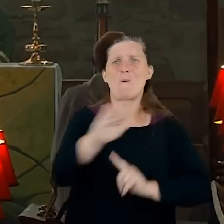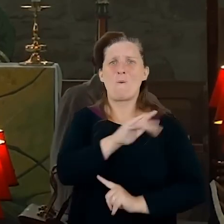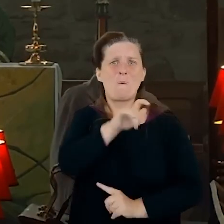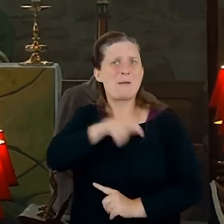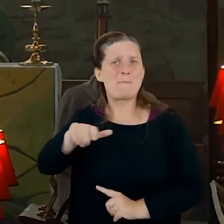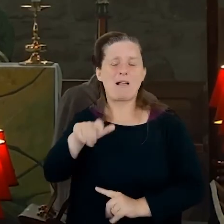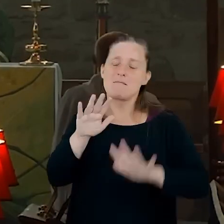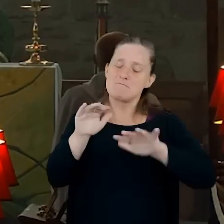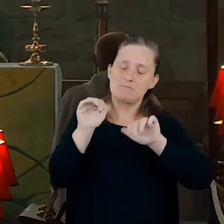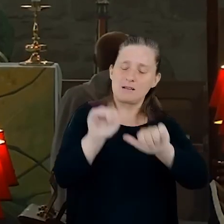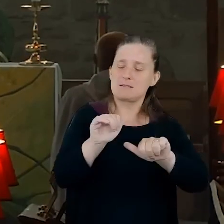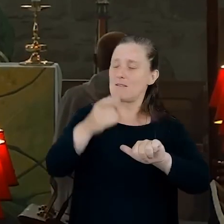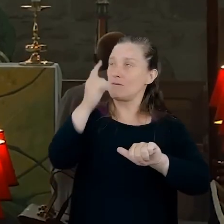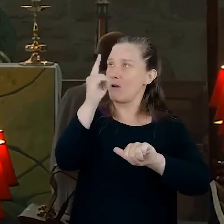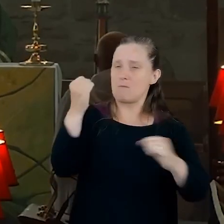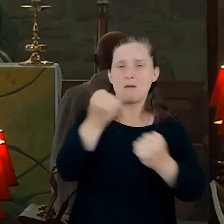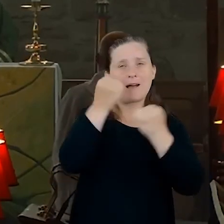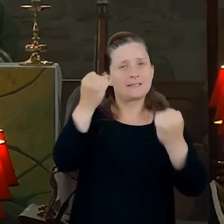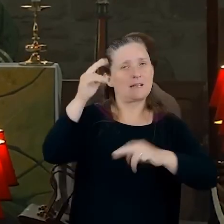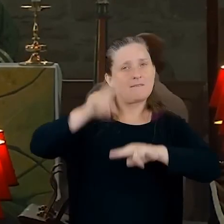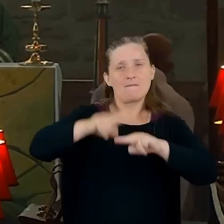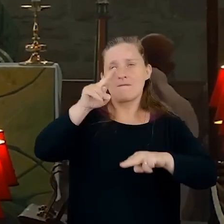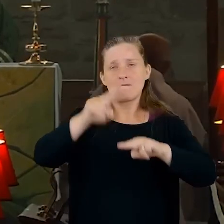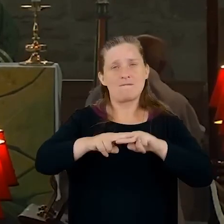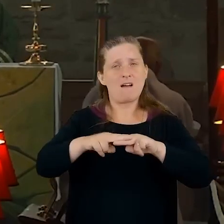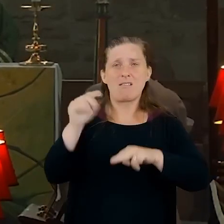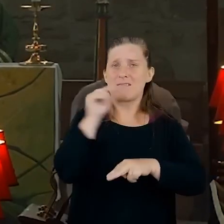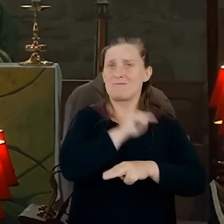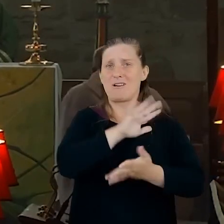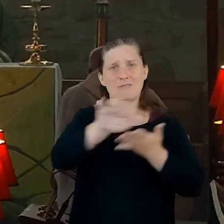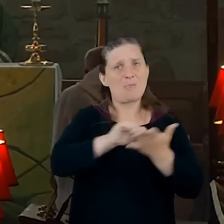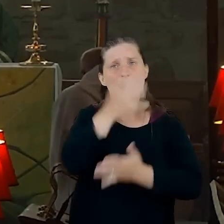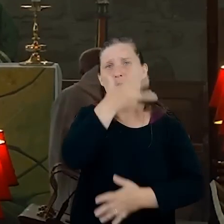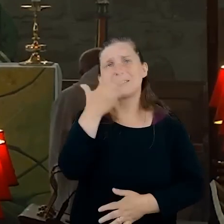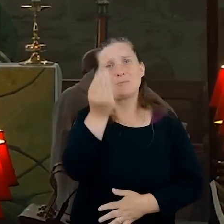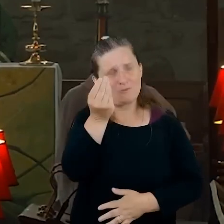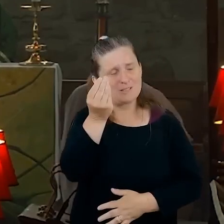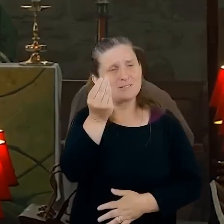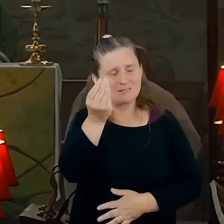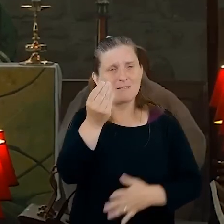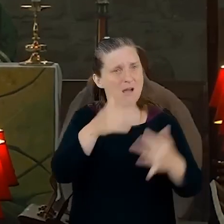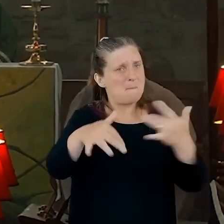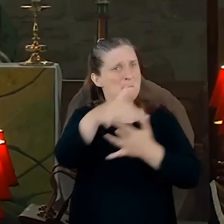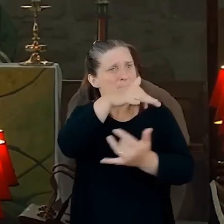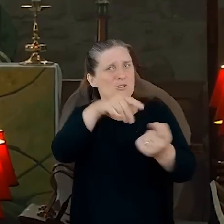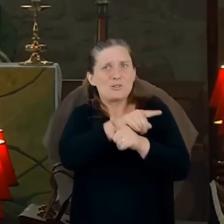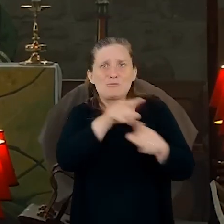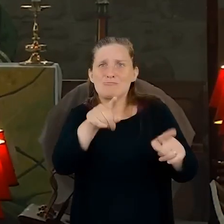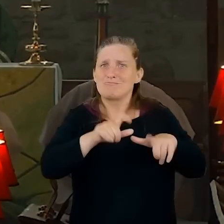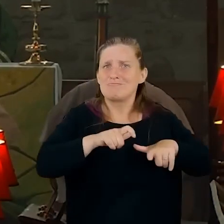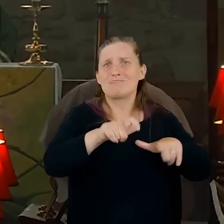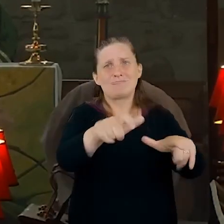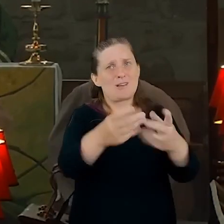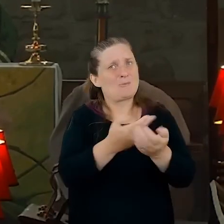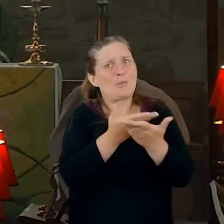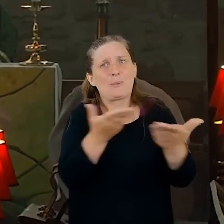all peoples. And the blessing of God Almighty, the Father, the Son, and the Holy Spirit be among